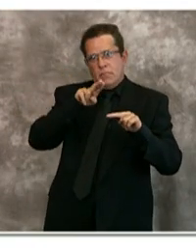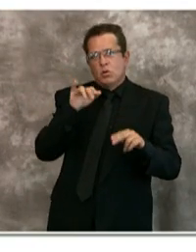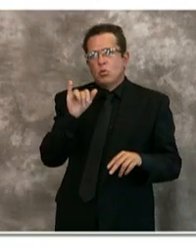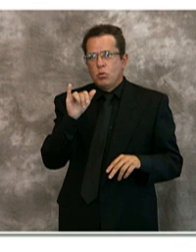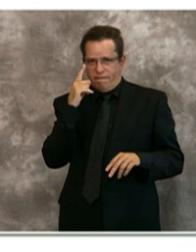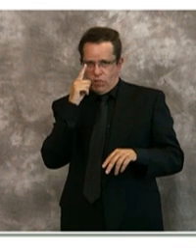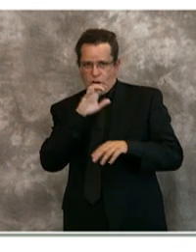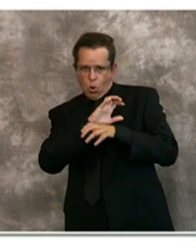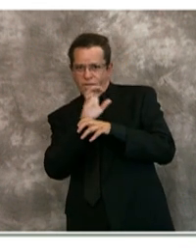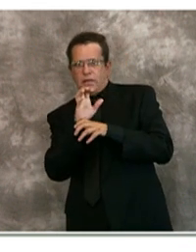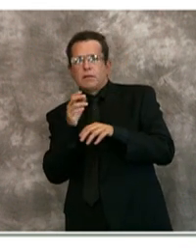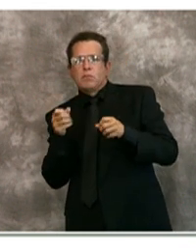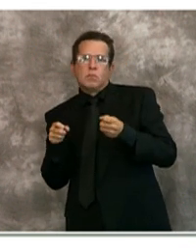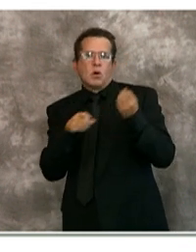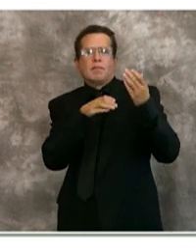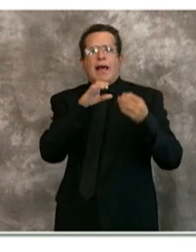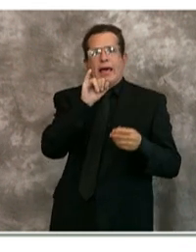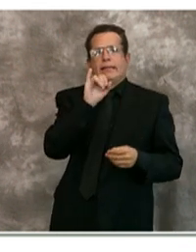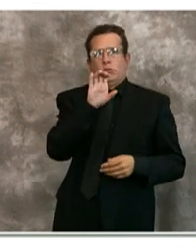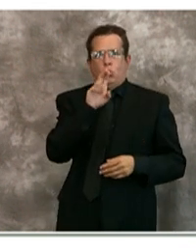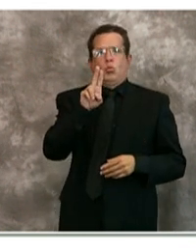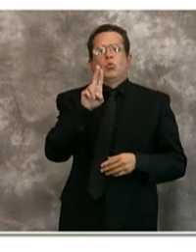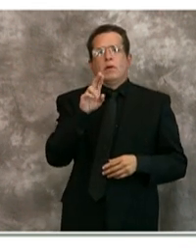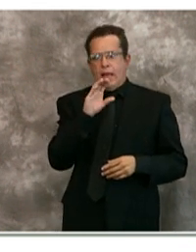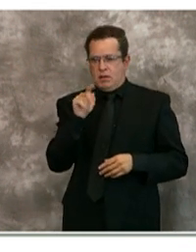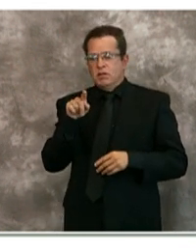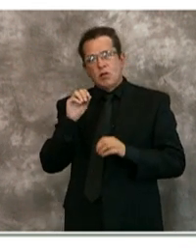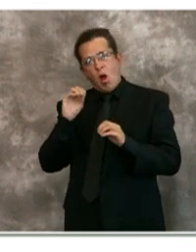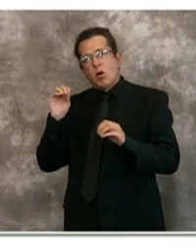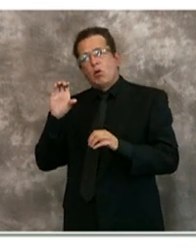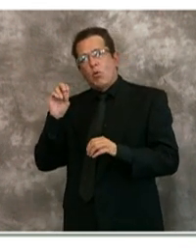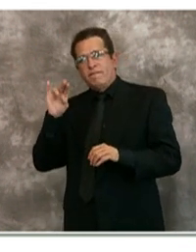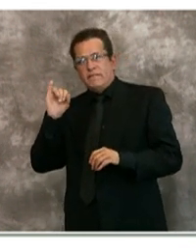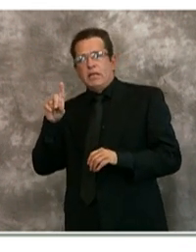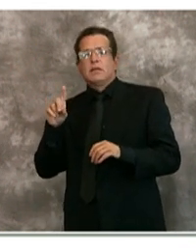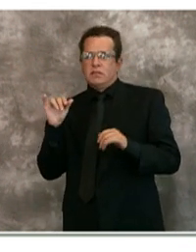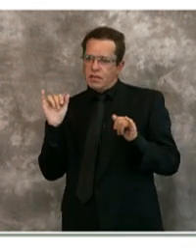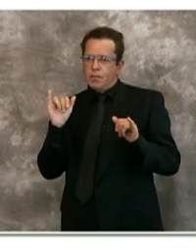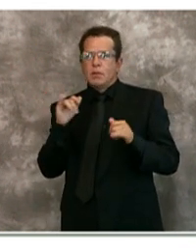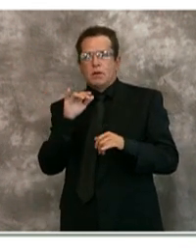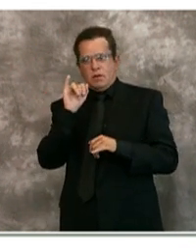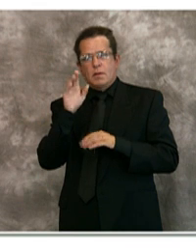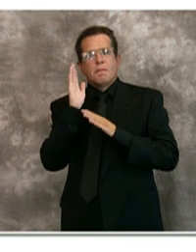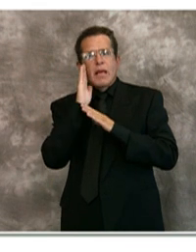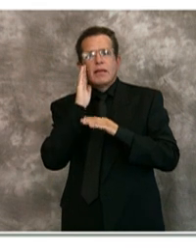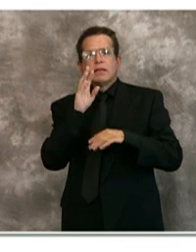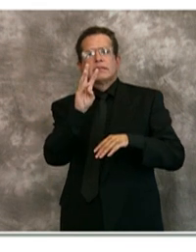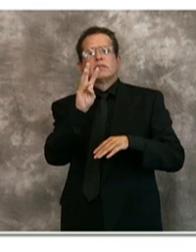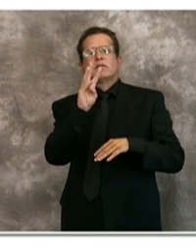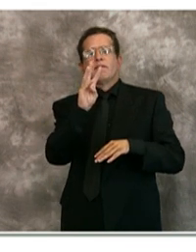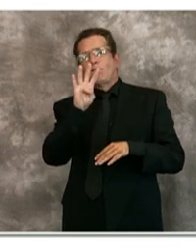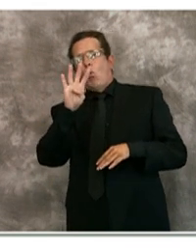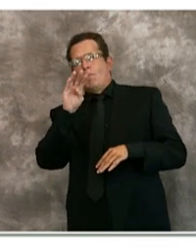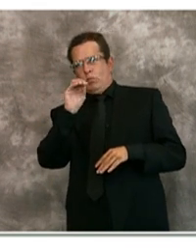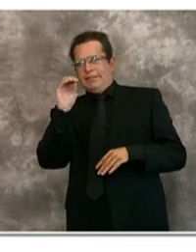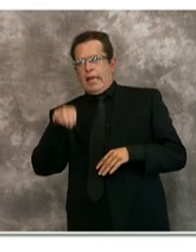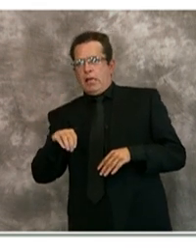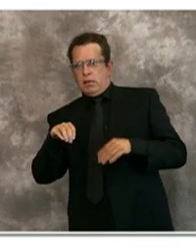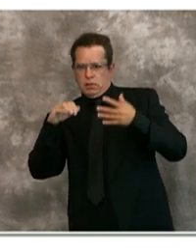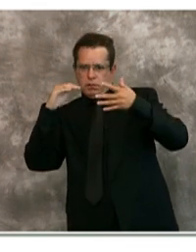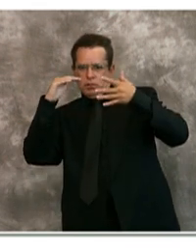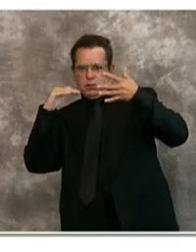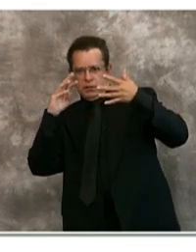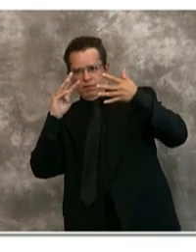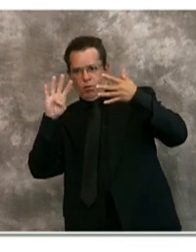COVID ICUs, slight uptick in non-COVID. Again, ICU bed capacity still at 64%, and you can see